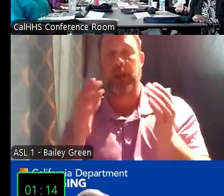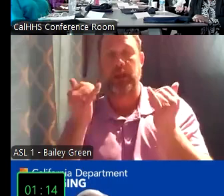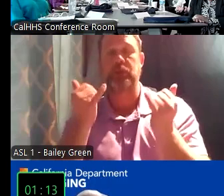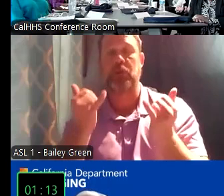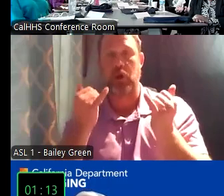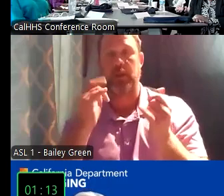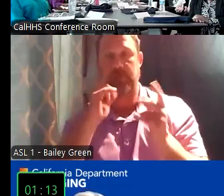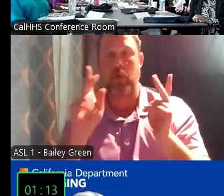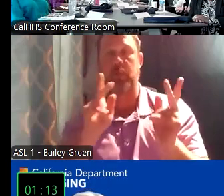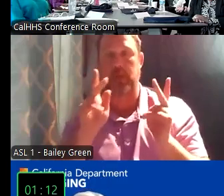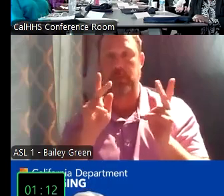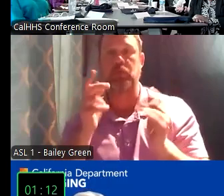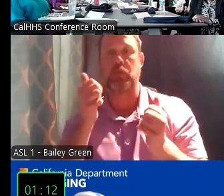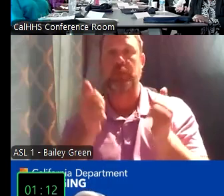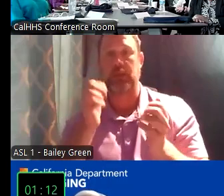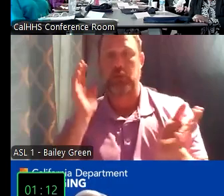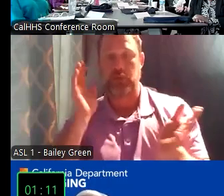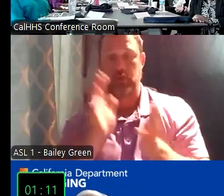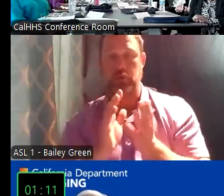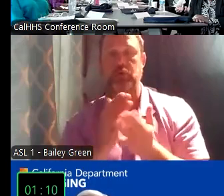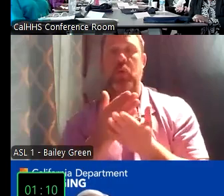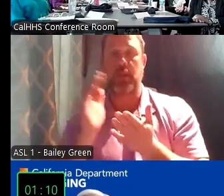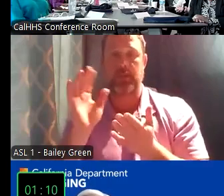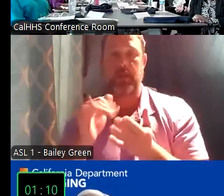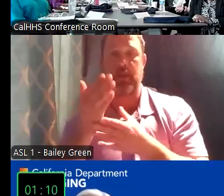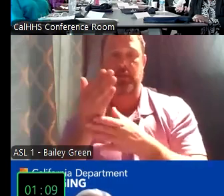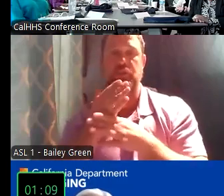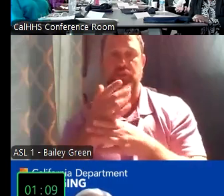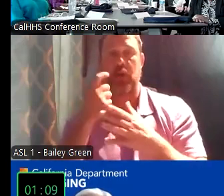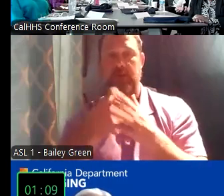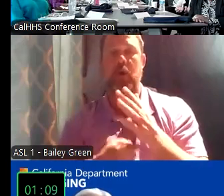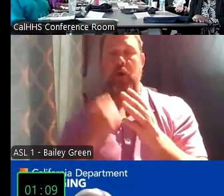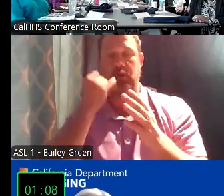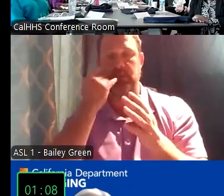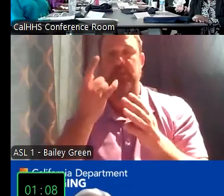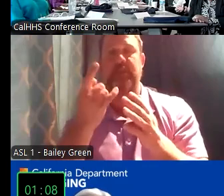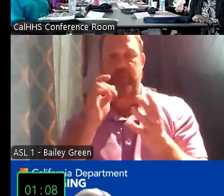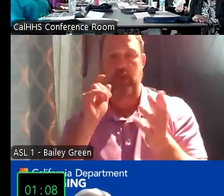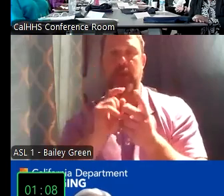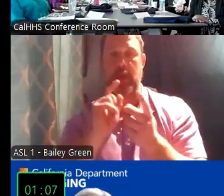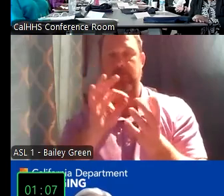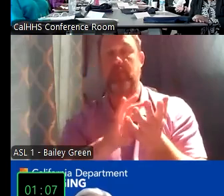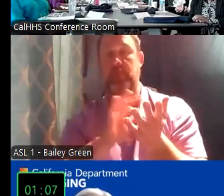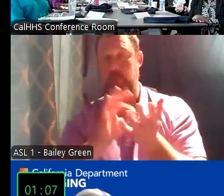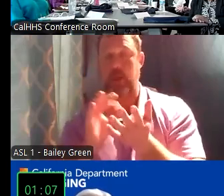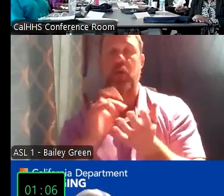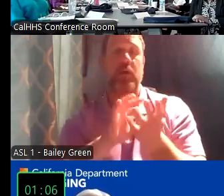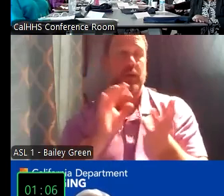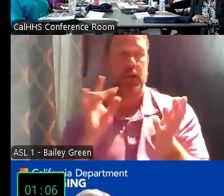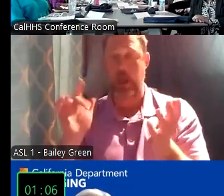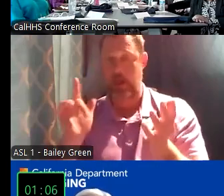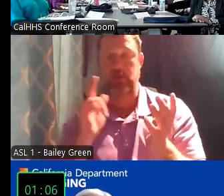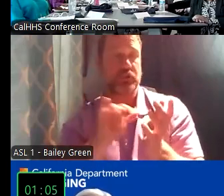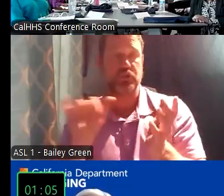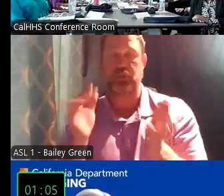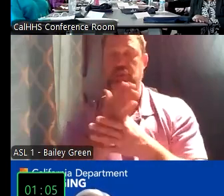for people to either reduce or eliminate that share of cost if they're Medi-Medi, if they've got Medicare and Medi-Cal with a share